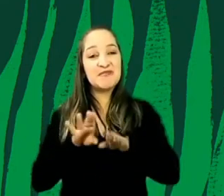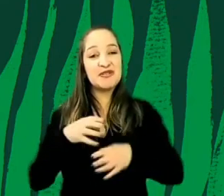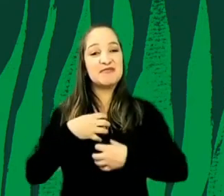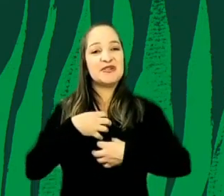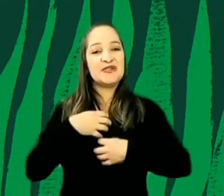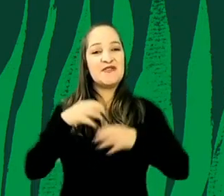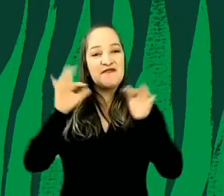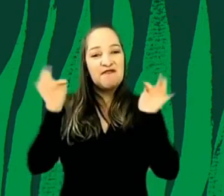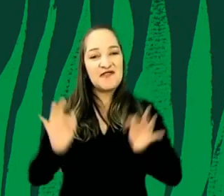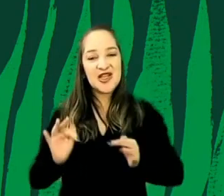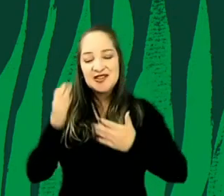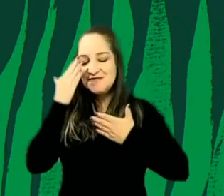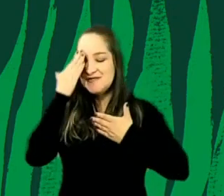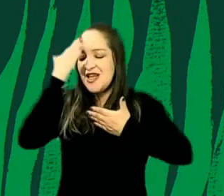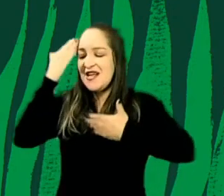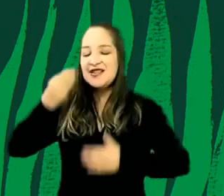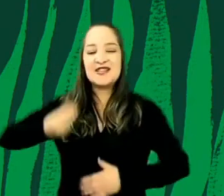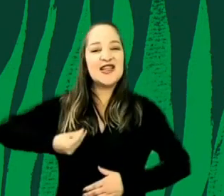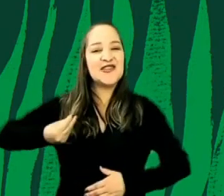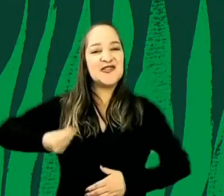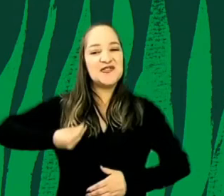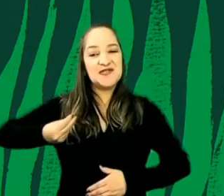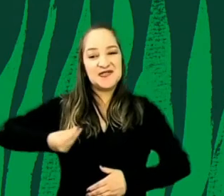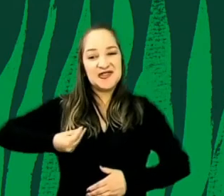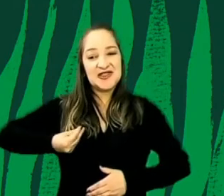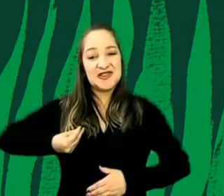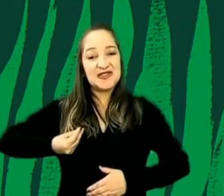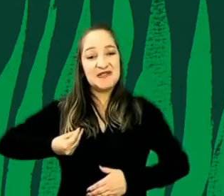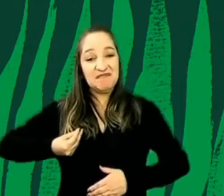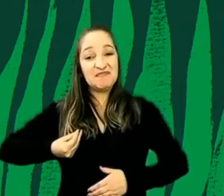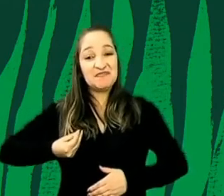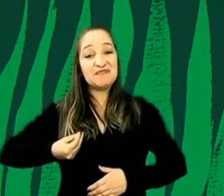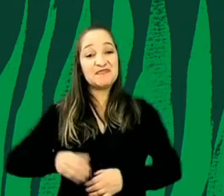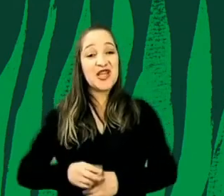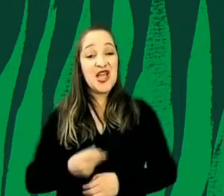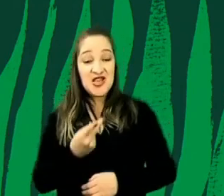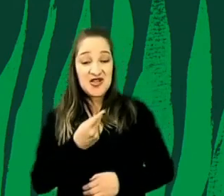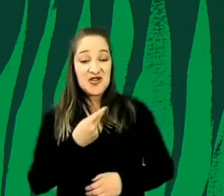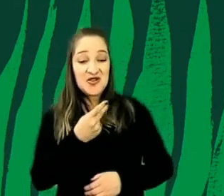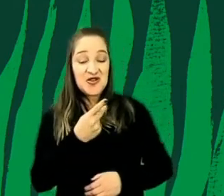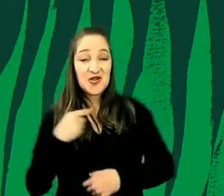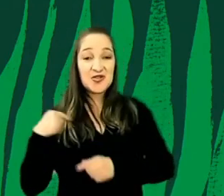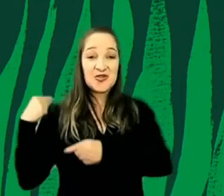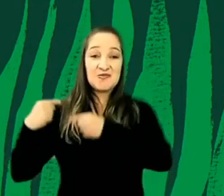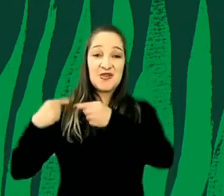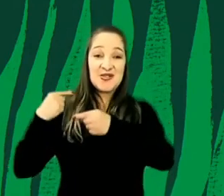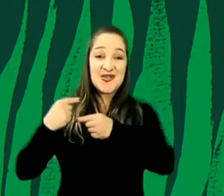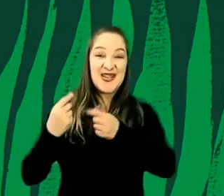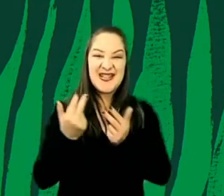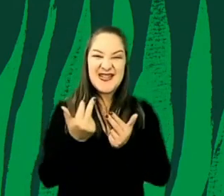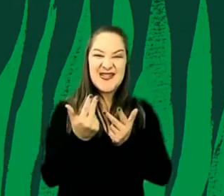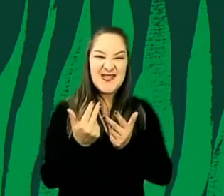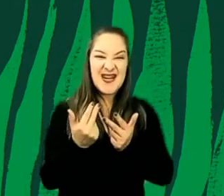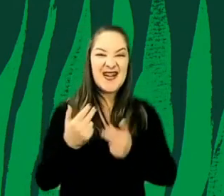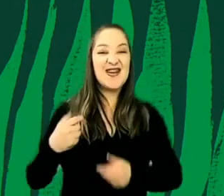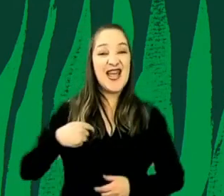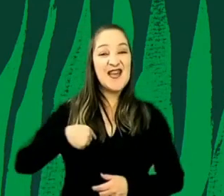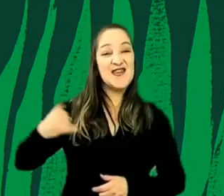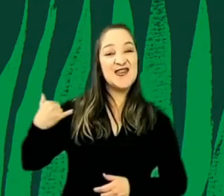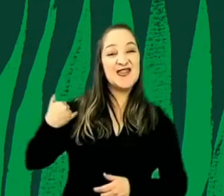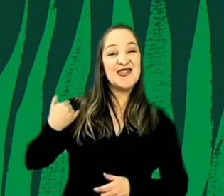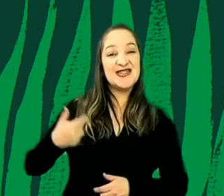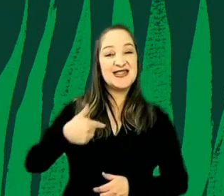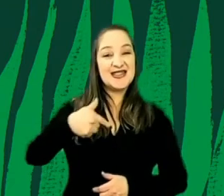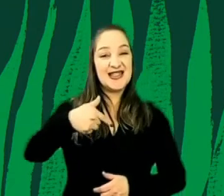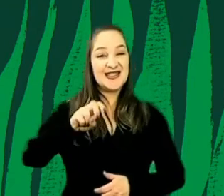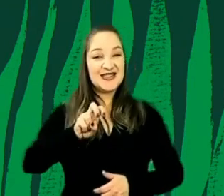am so happy and grateful to life. Alice, we're from the same generation. I'm 75 years old,